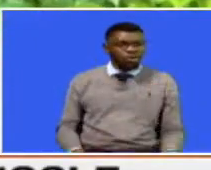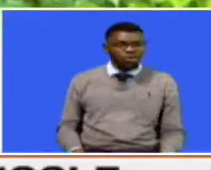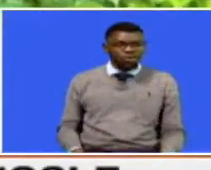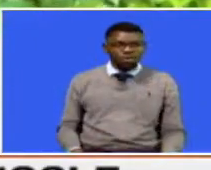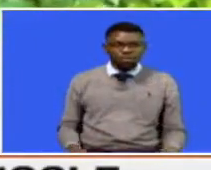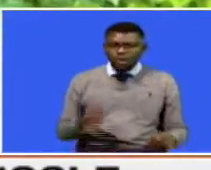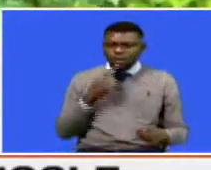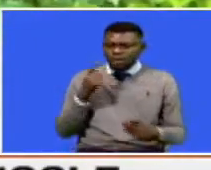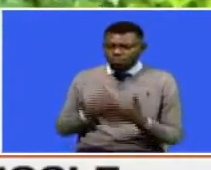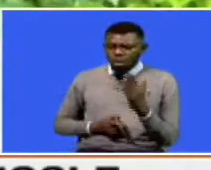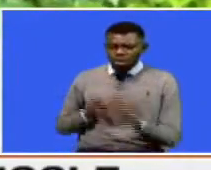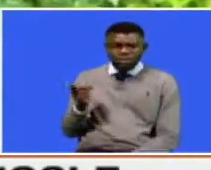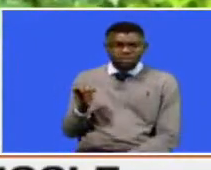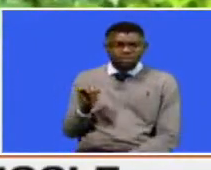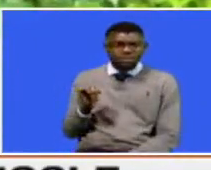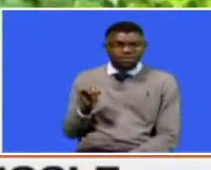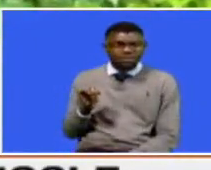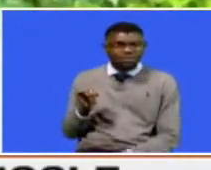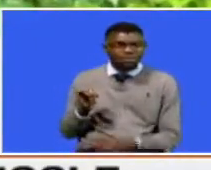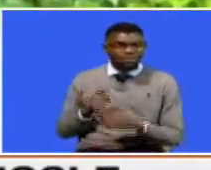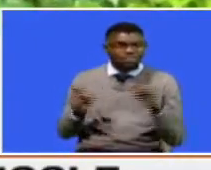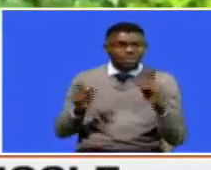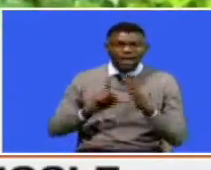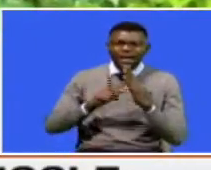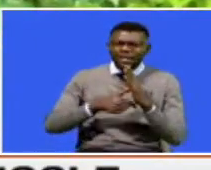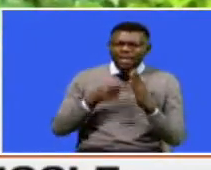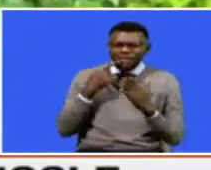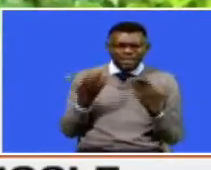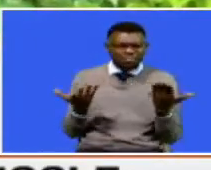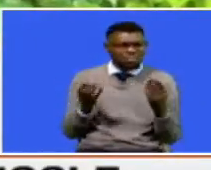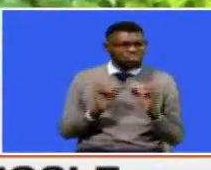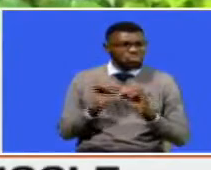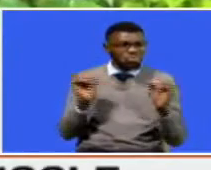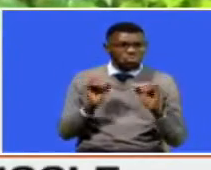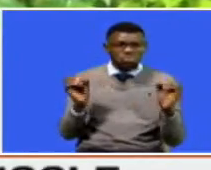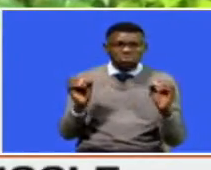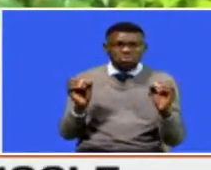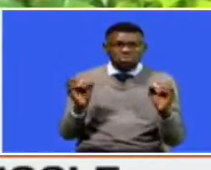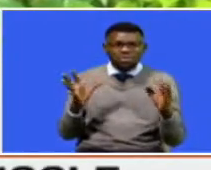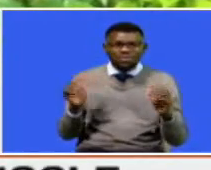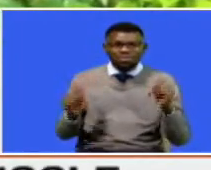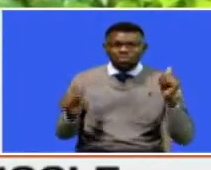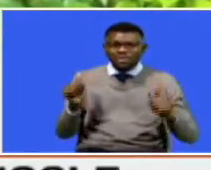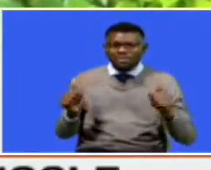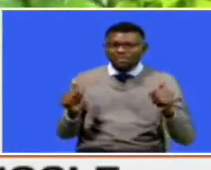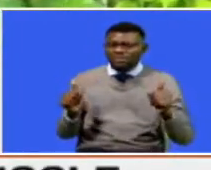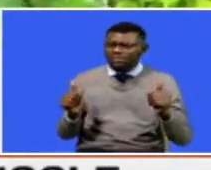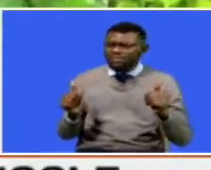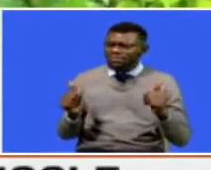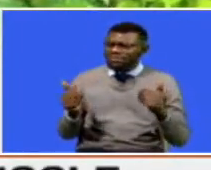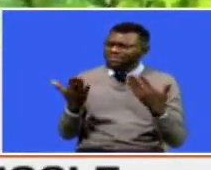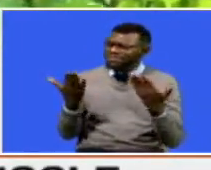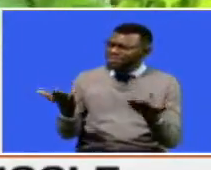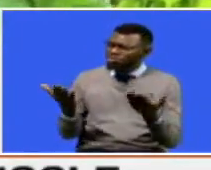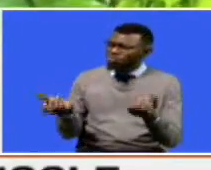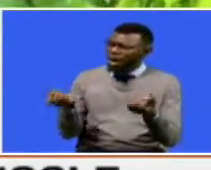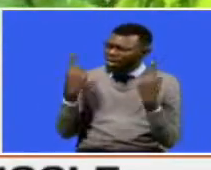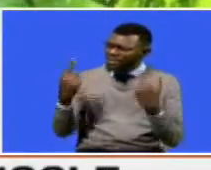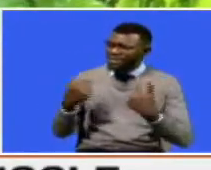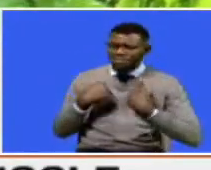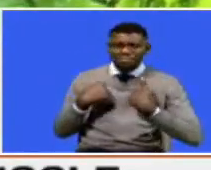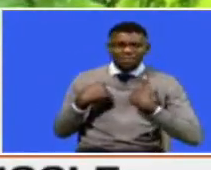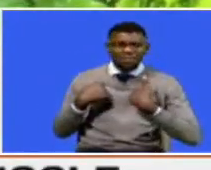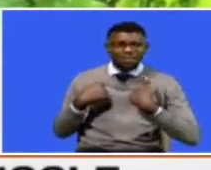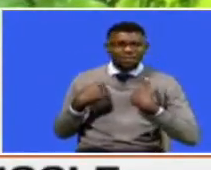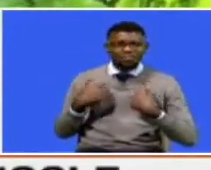nasema, ayaka. Sasa badaya, nasema, agotini. Sasa hiyo, namna gani? Kijana. So nieleze. No,